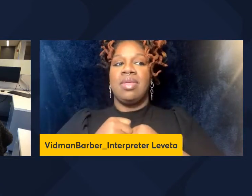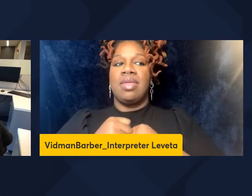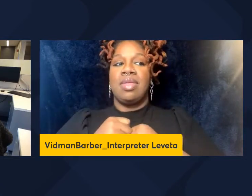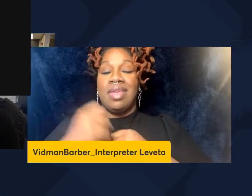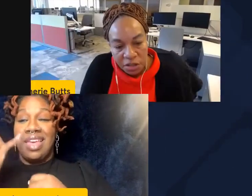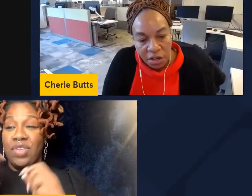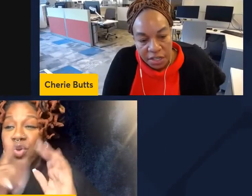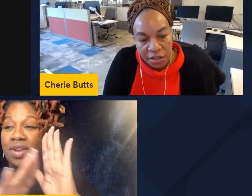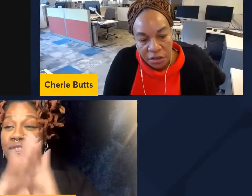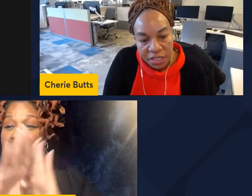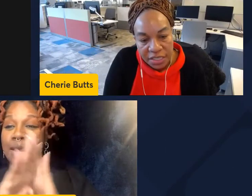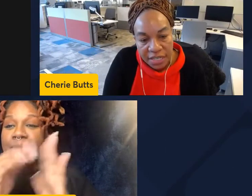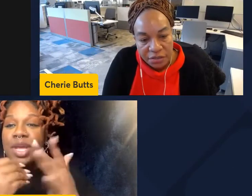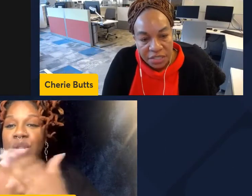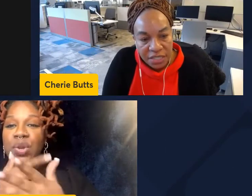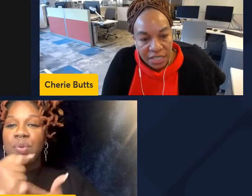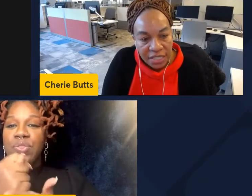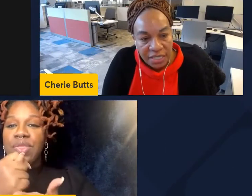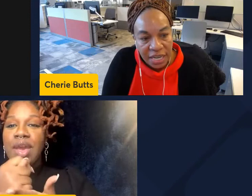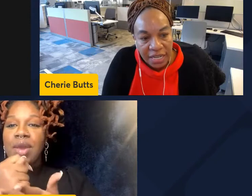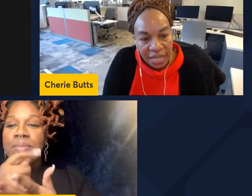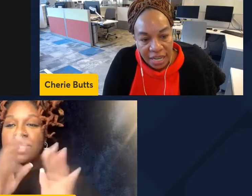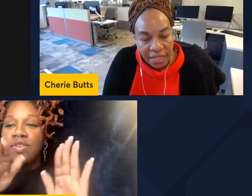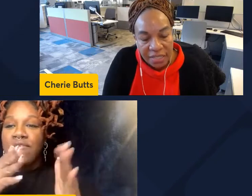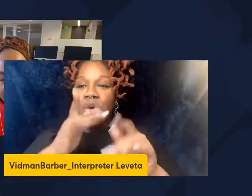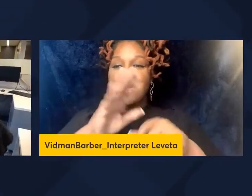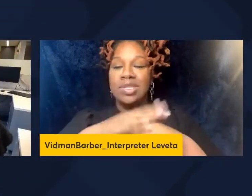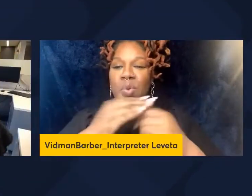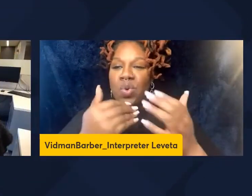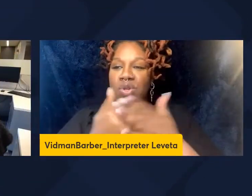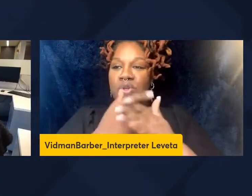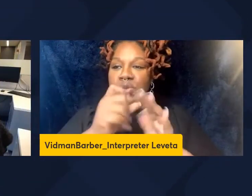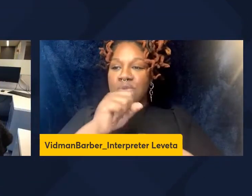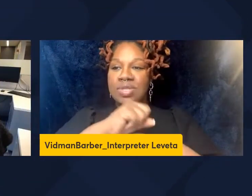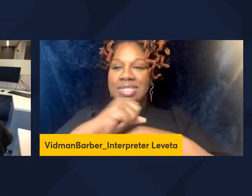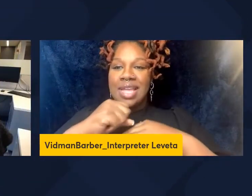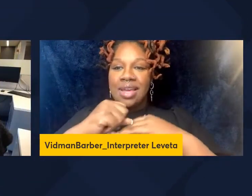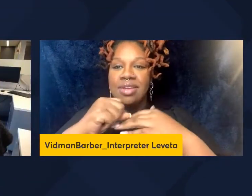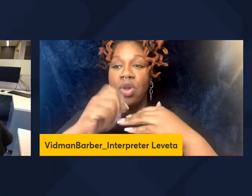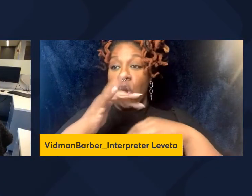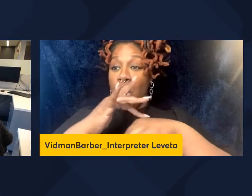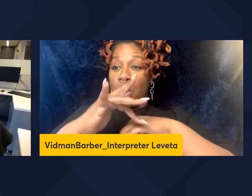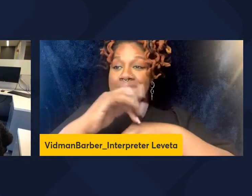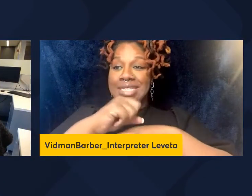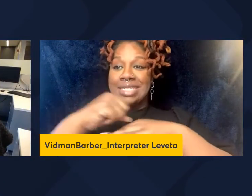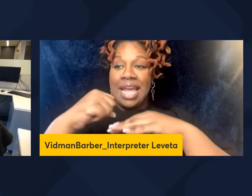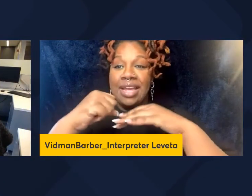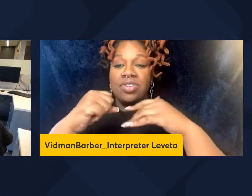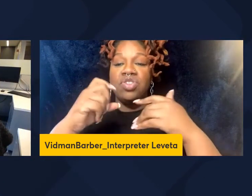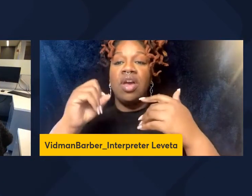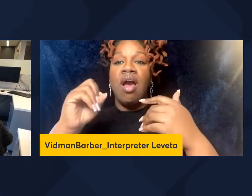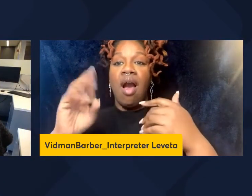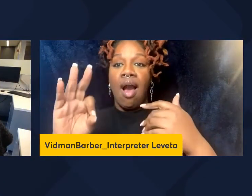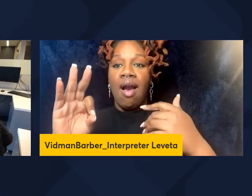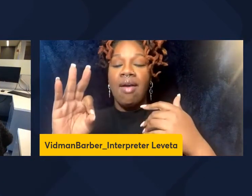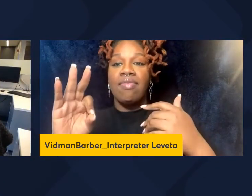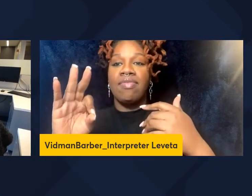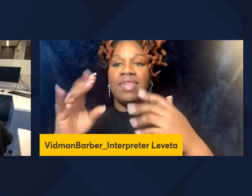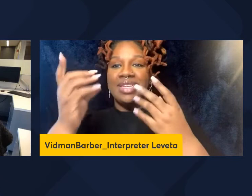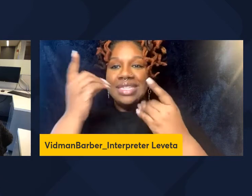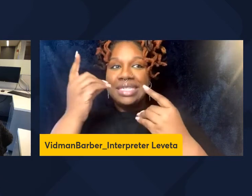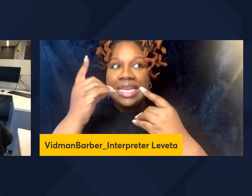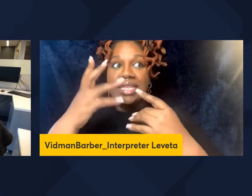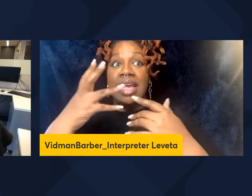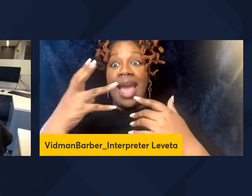new therapies to target an early stage of disease, and yet the people who are you need to recruit for